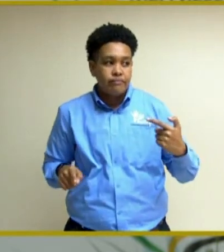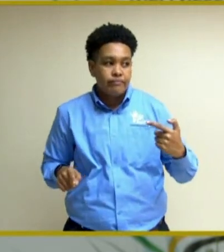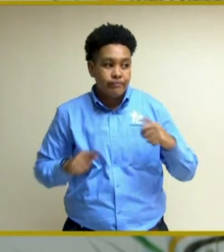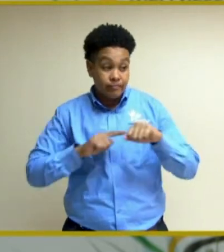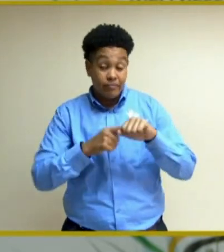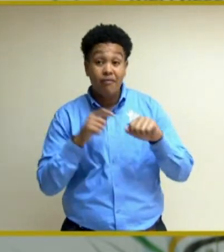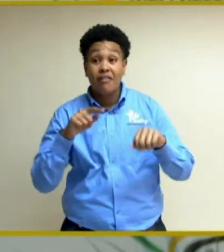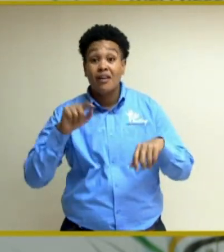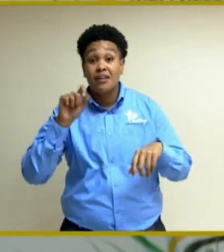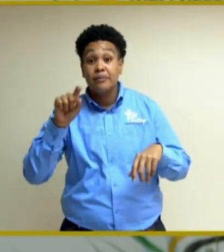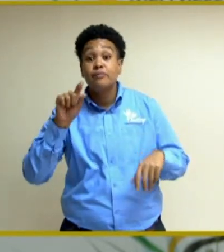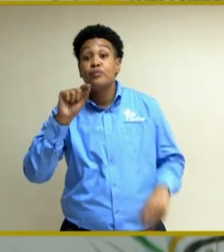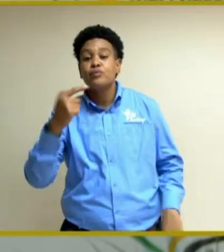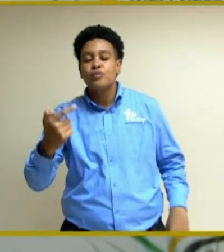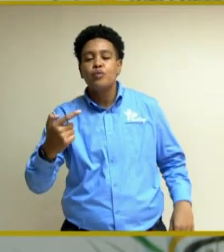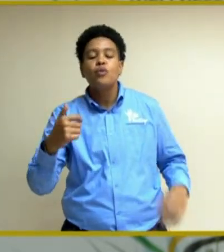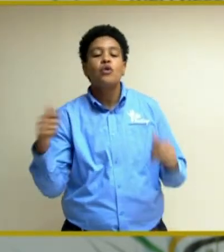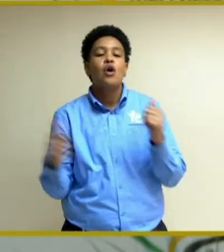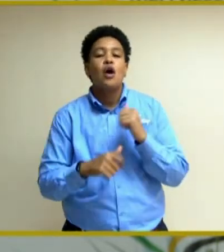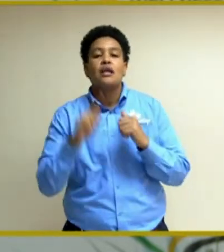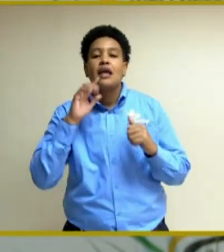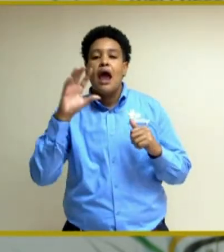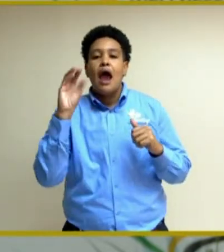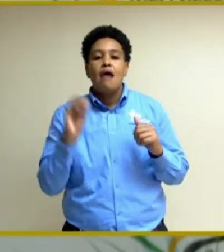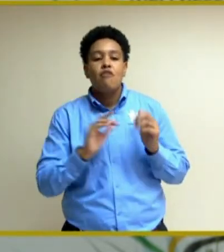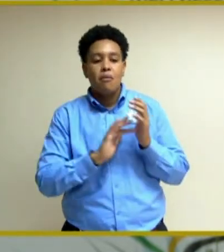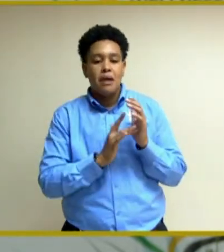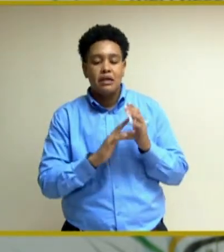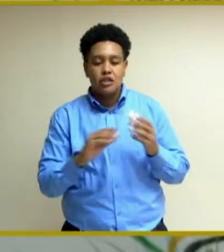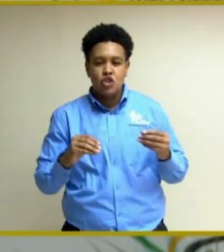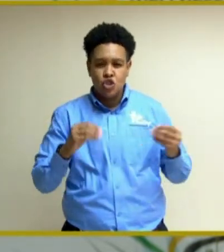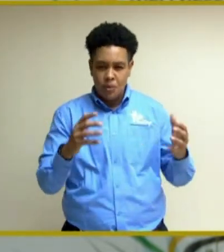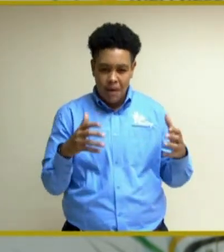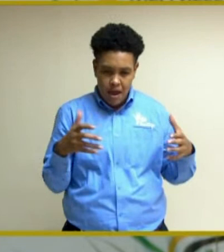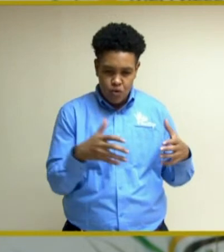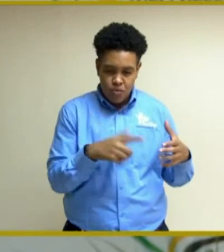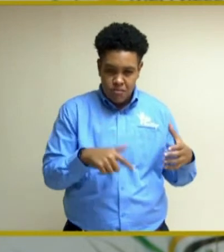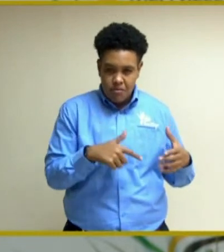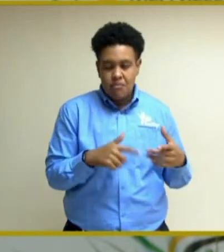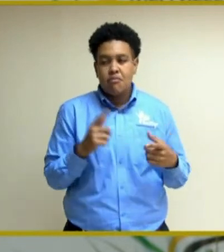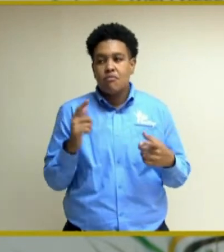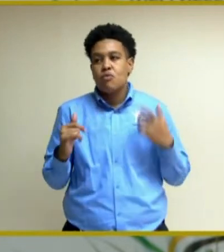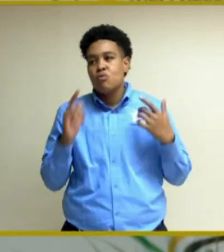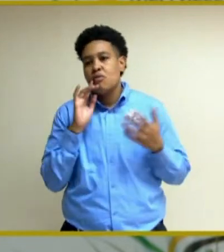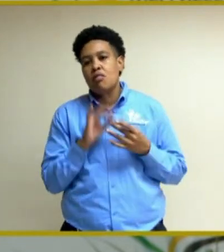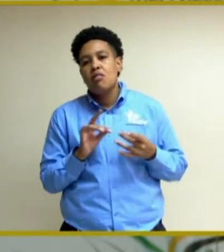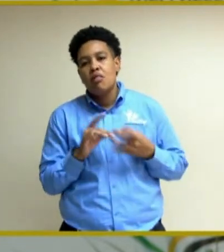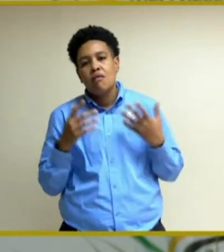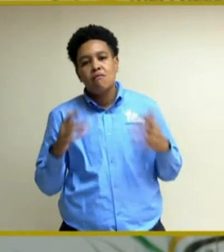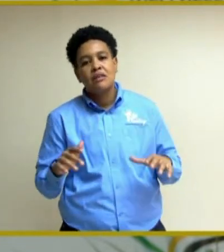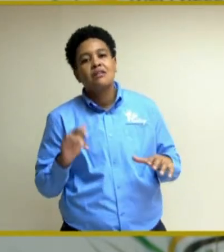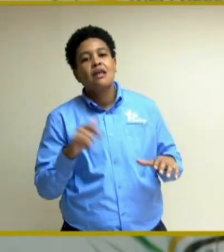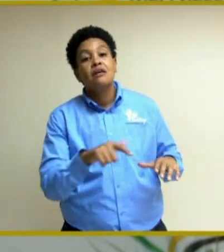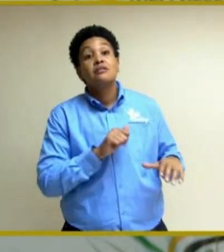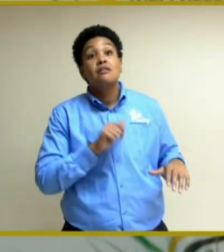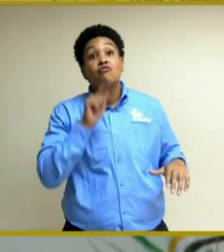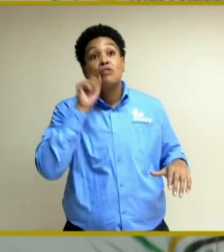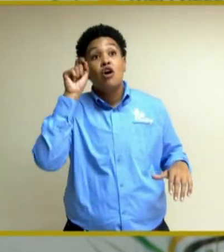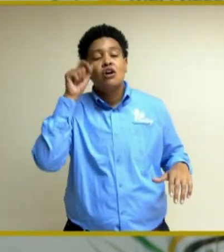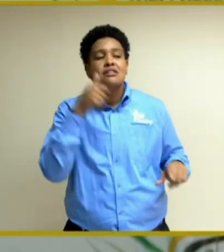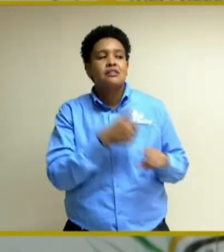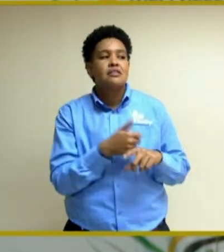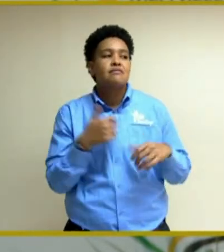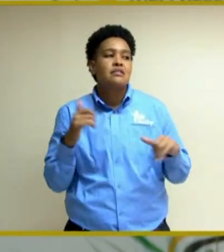beginning April 2021, under the African Medical Supply Platform. And we've spoken about that. That, as I understand it, is